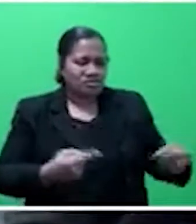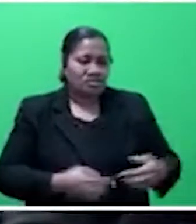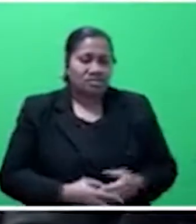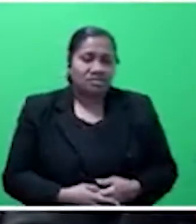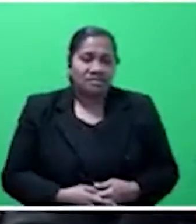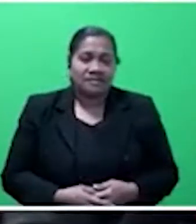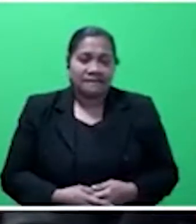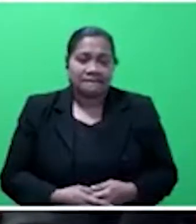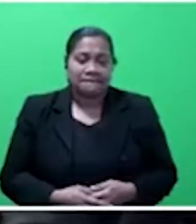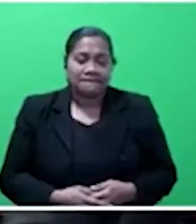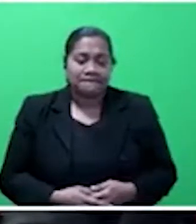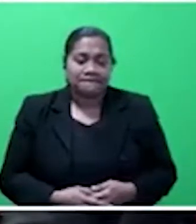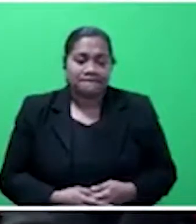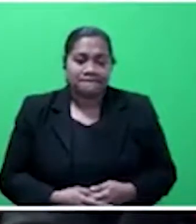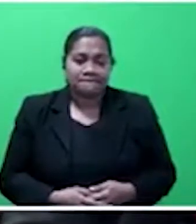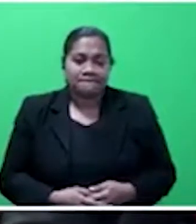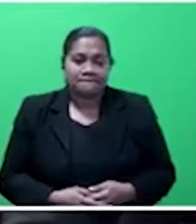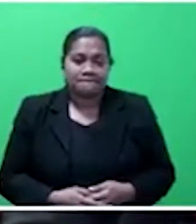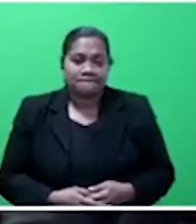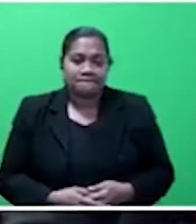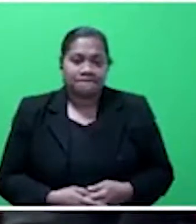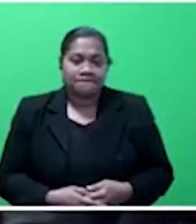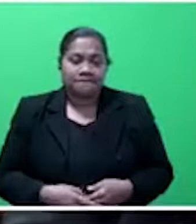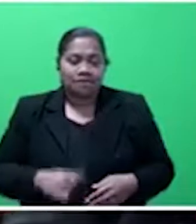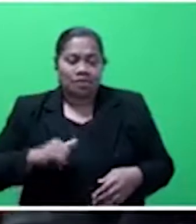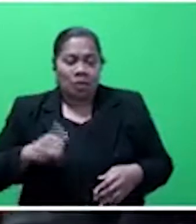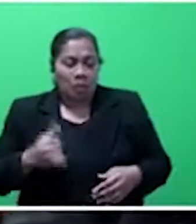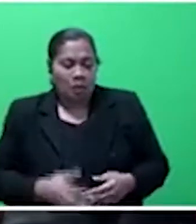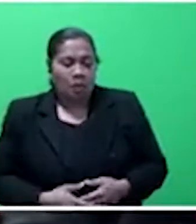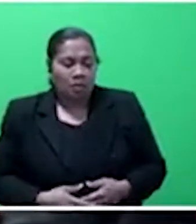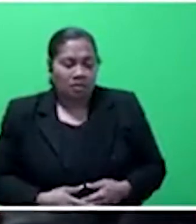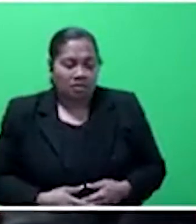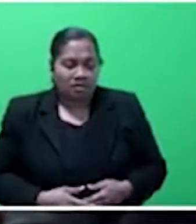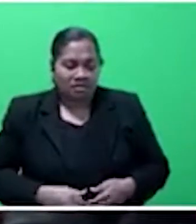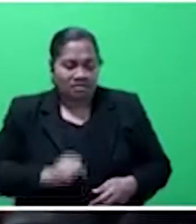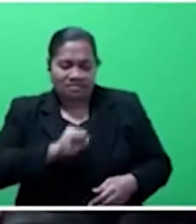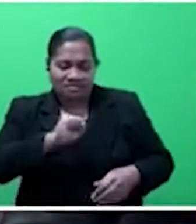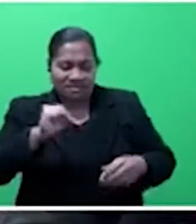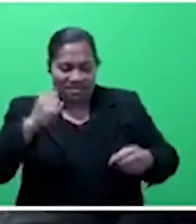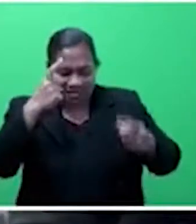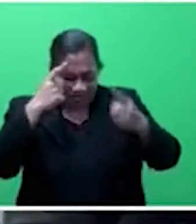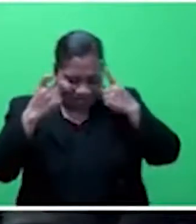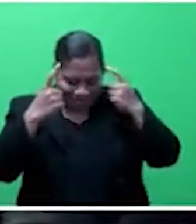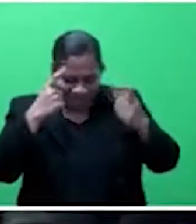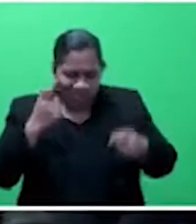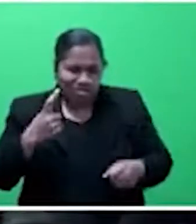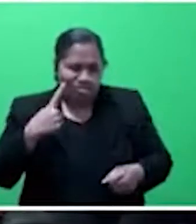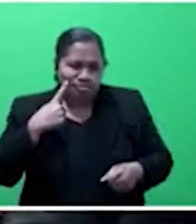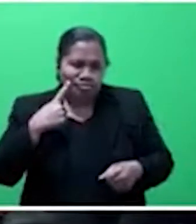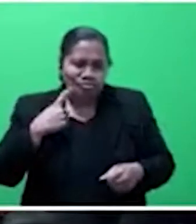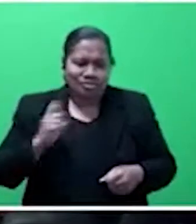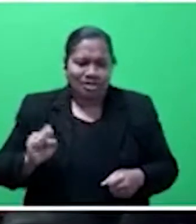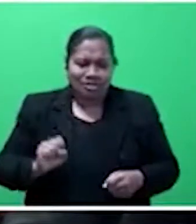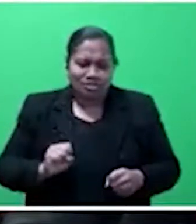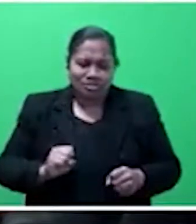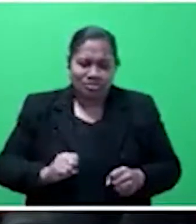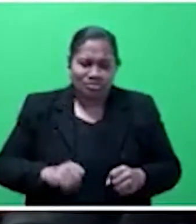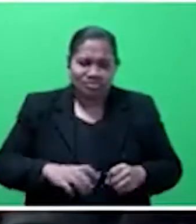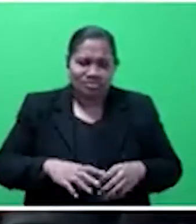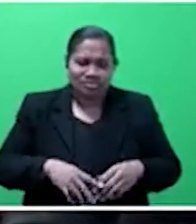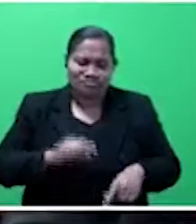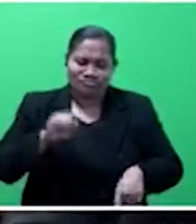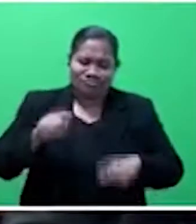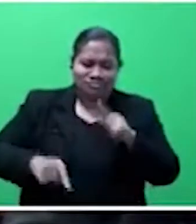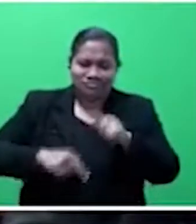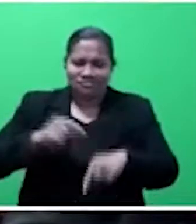or overblown ideas to massage their inflated egos. Through reforms, we have taken government